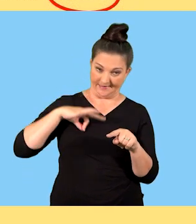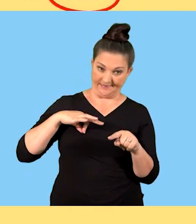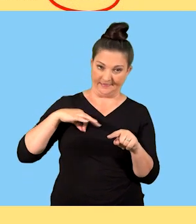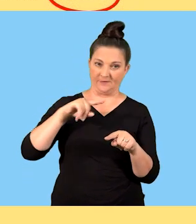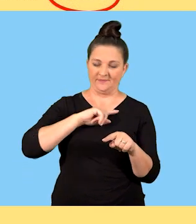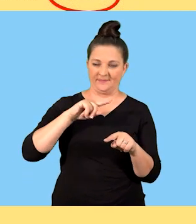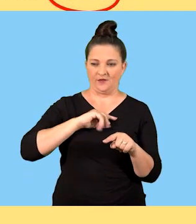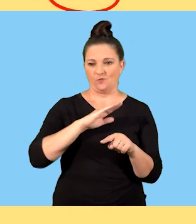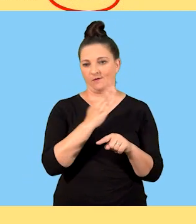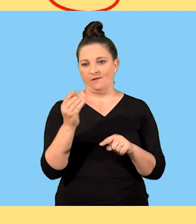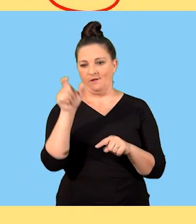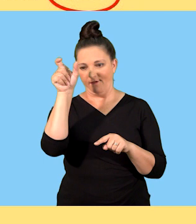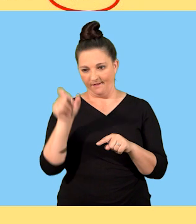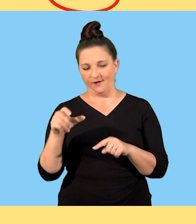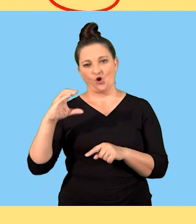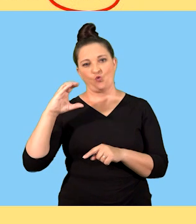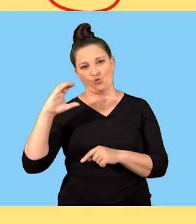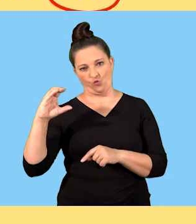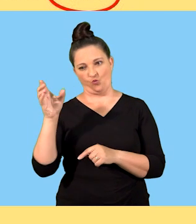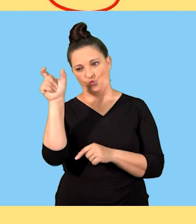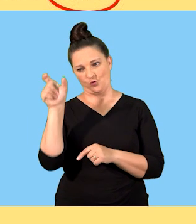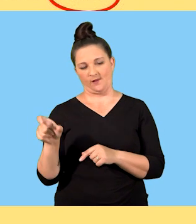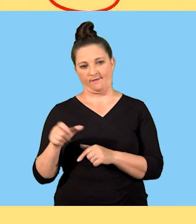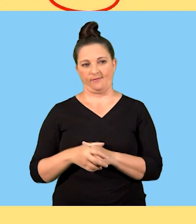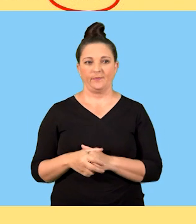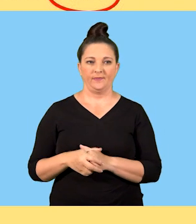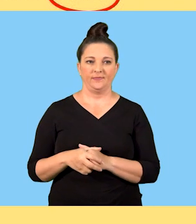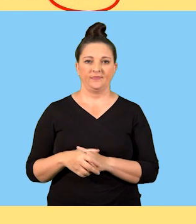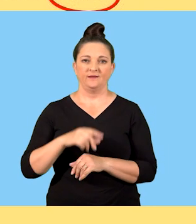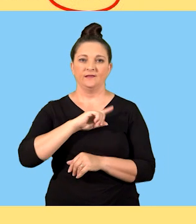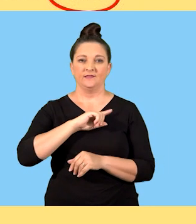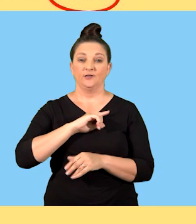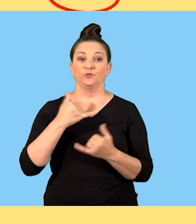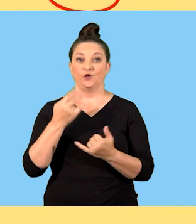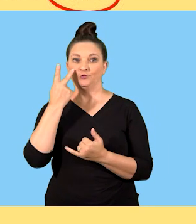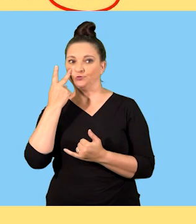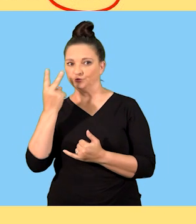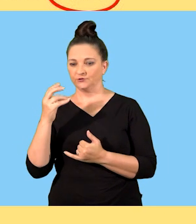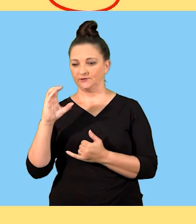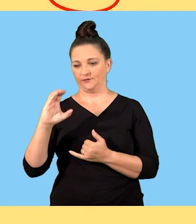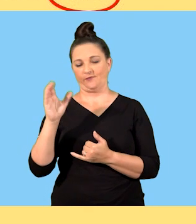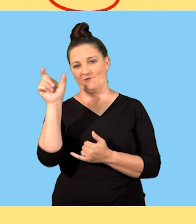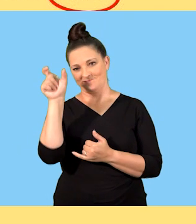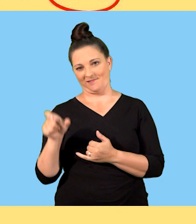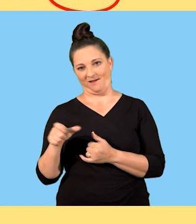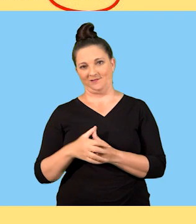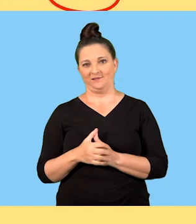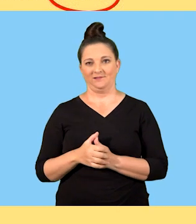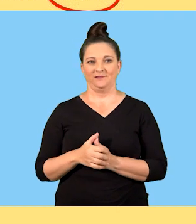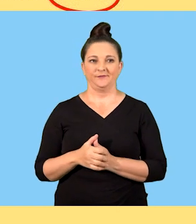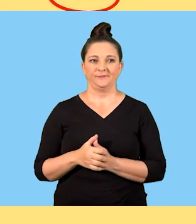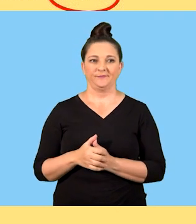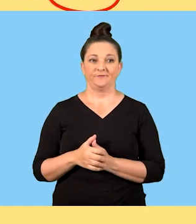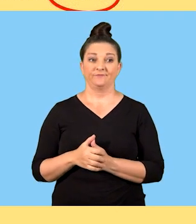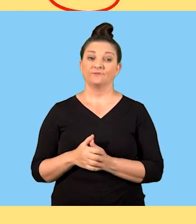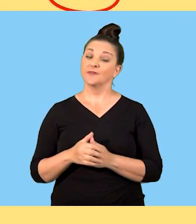once it is income, it therefore comes to the credit side of the trial balance. Hence, you see, I'll bring it to the credit side, then I